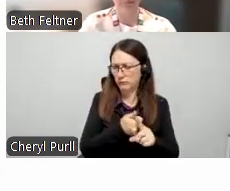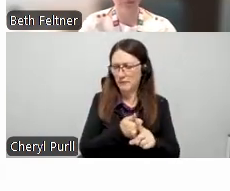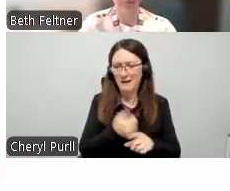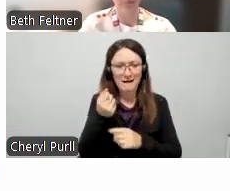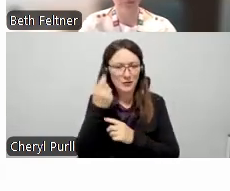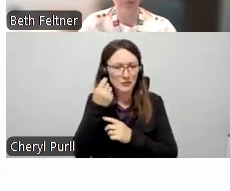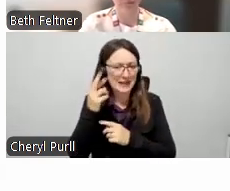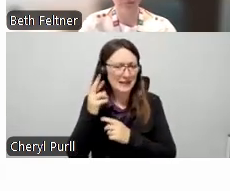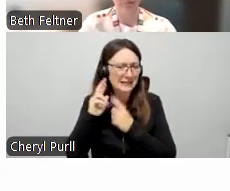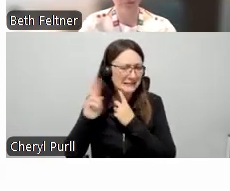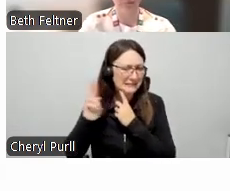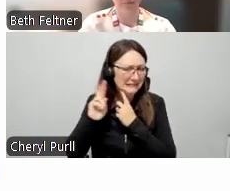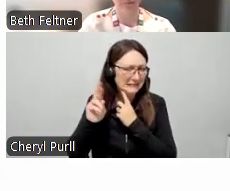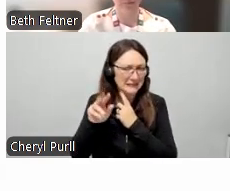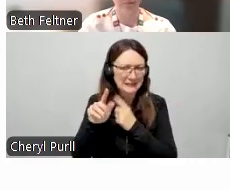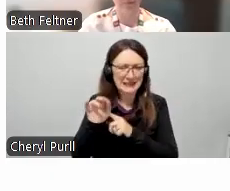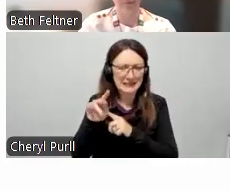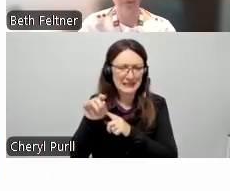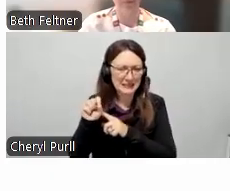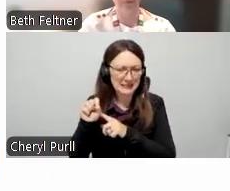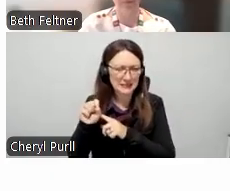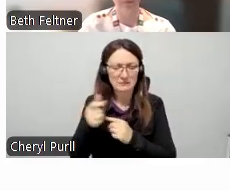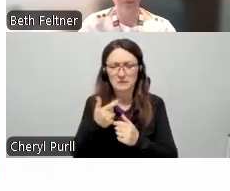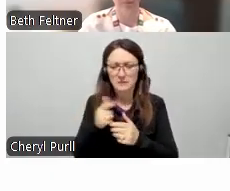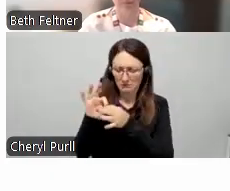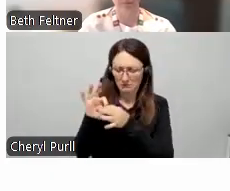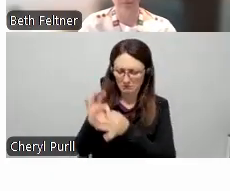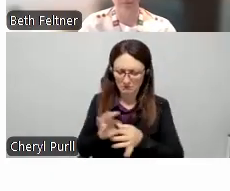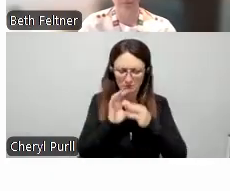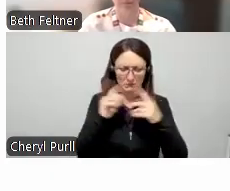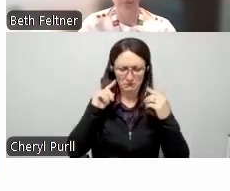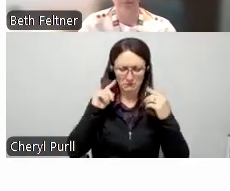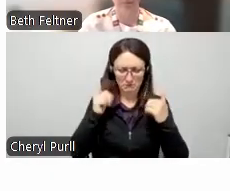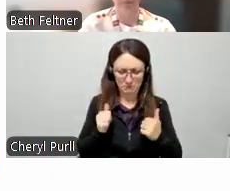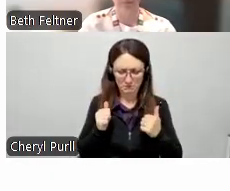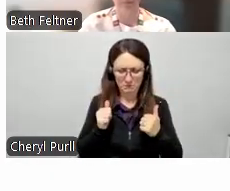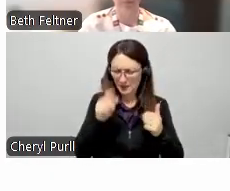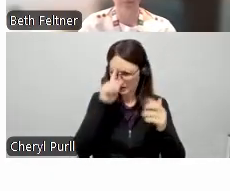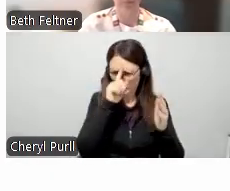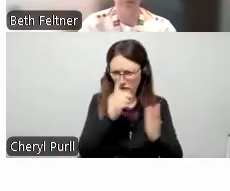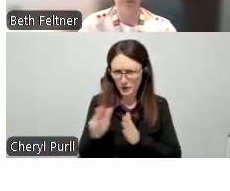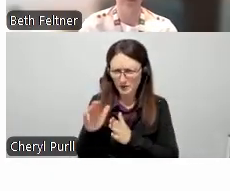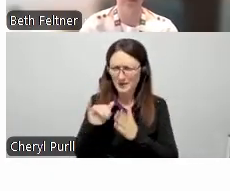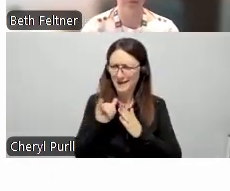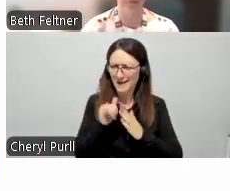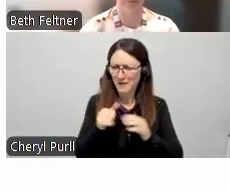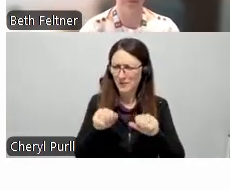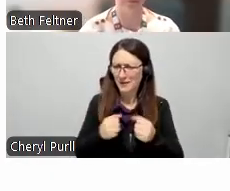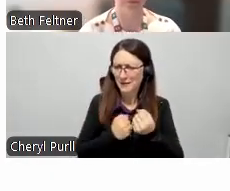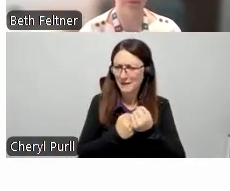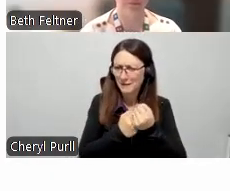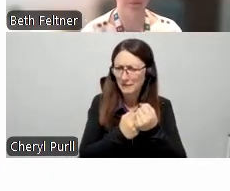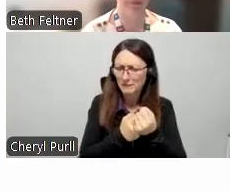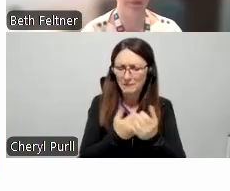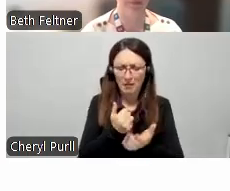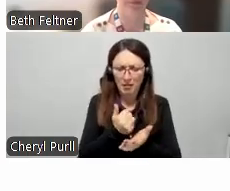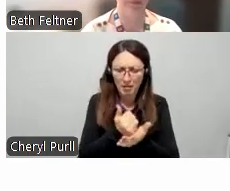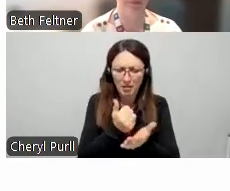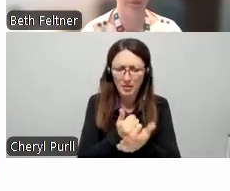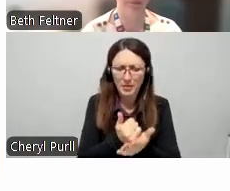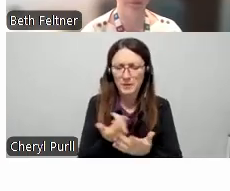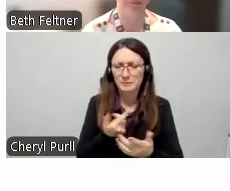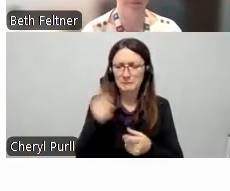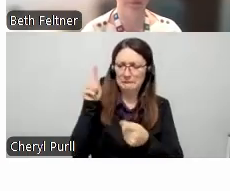or ringing in the ears and its relationship to hearing loss, and some strategies that can help alleviate your